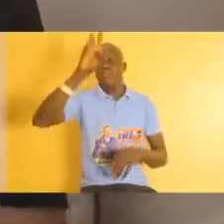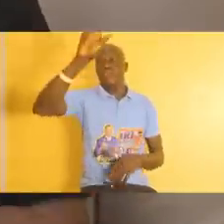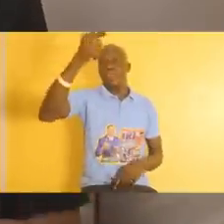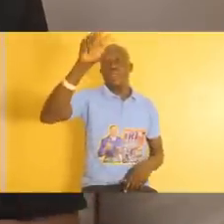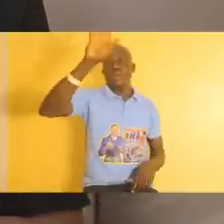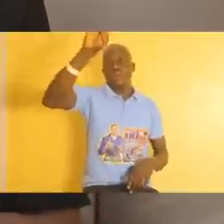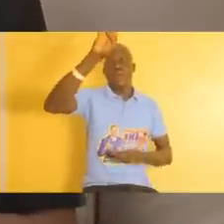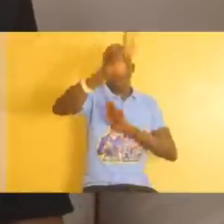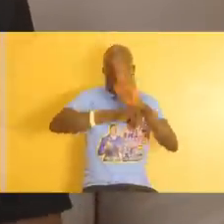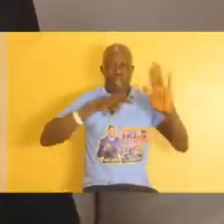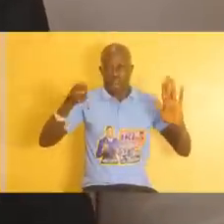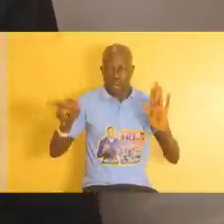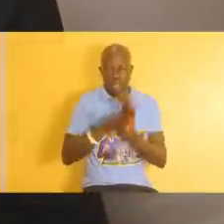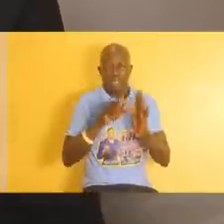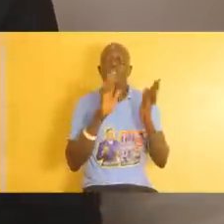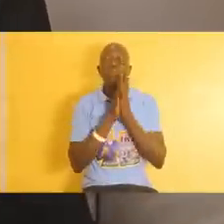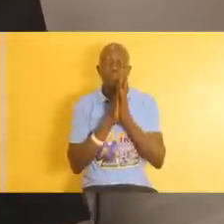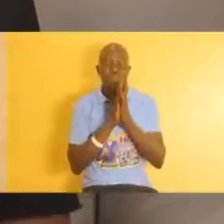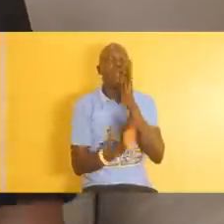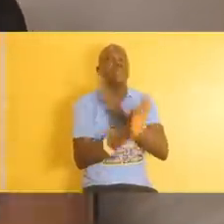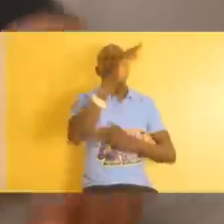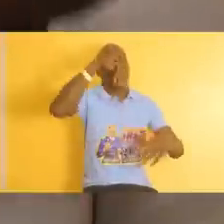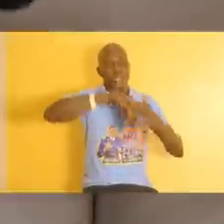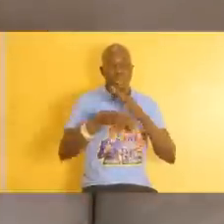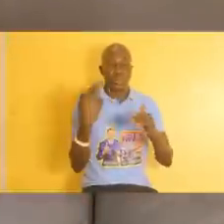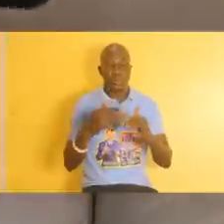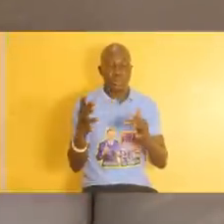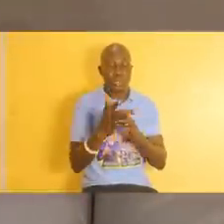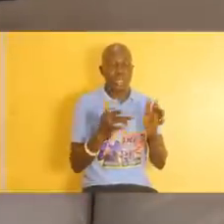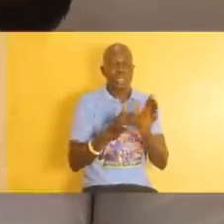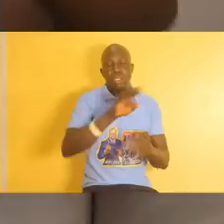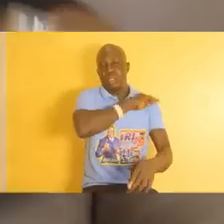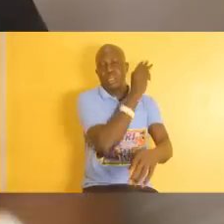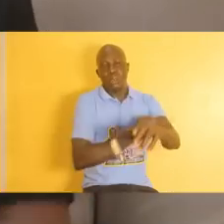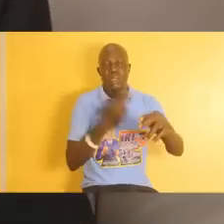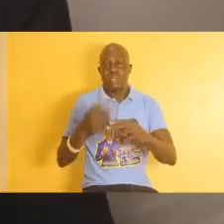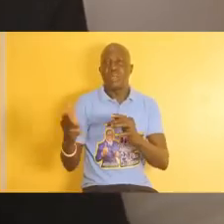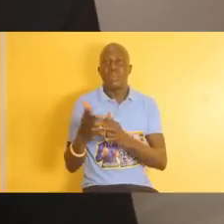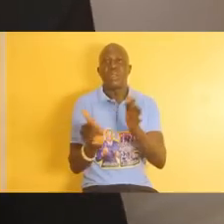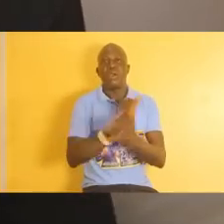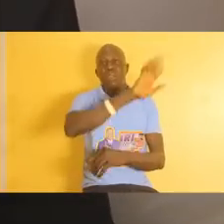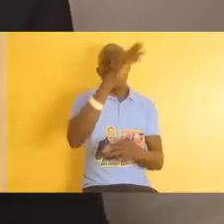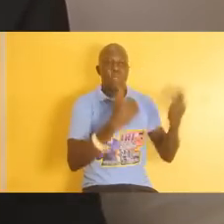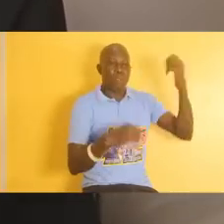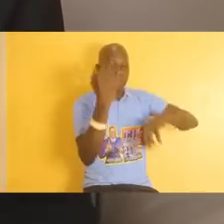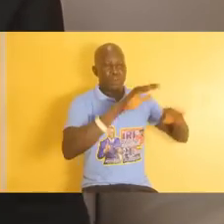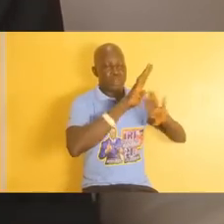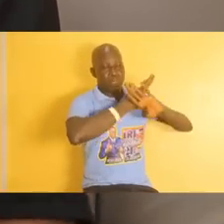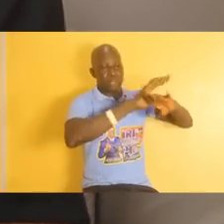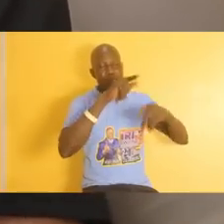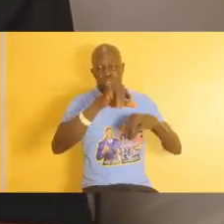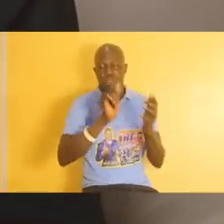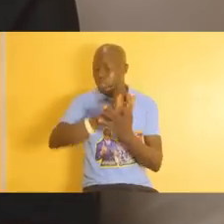hours. 24 hours. Ladies who are para and the other bar in the mighty one para that is you, let you name